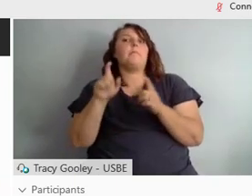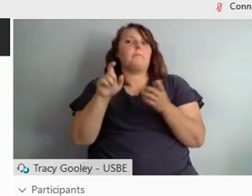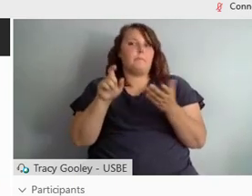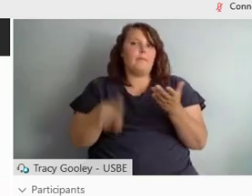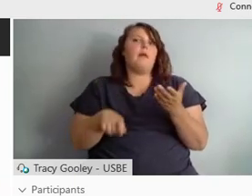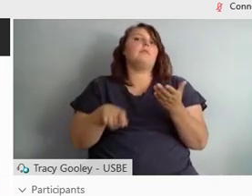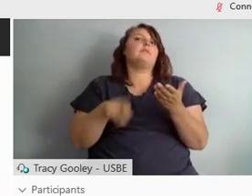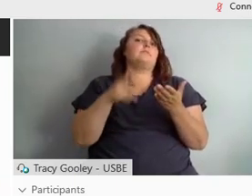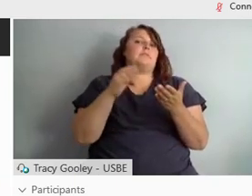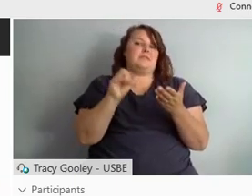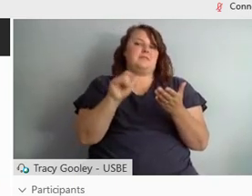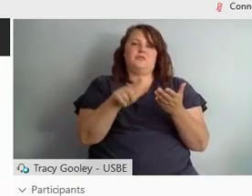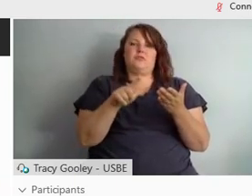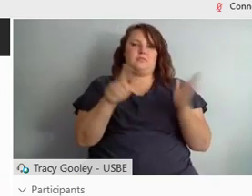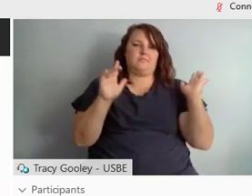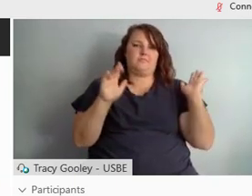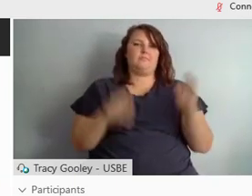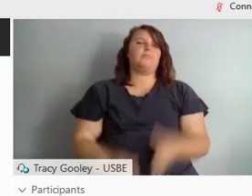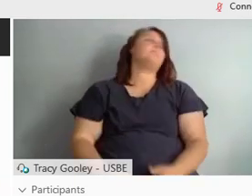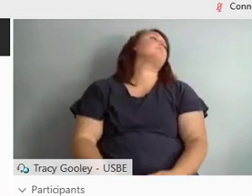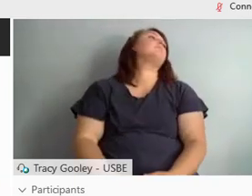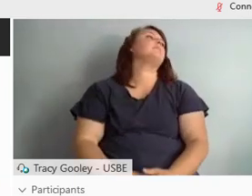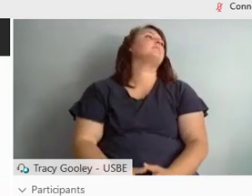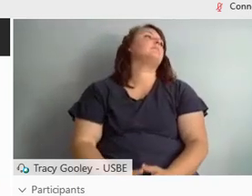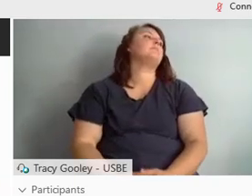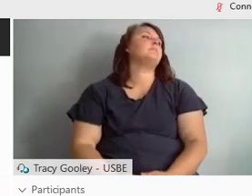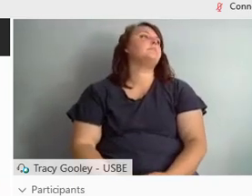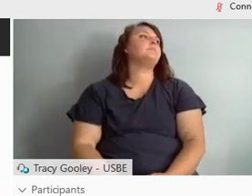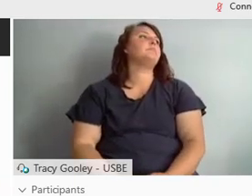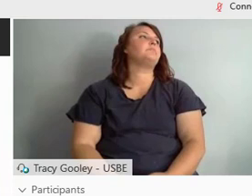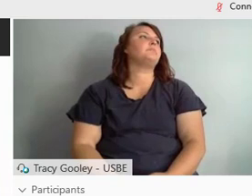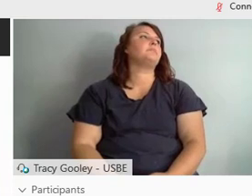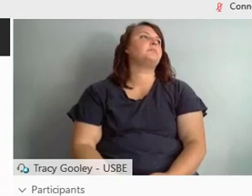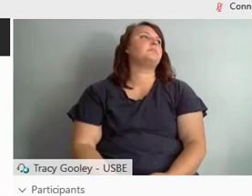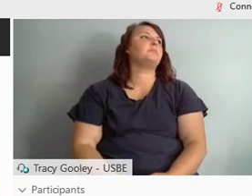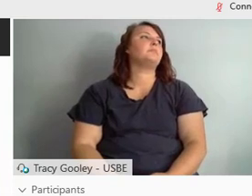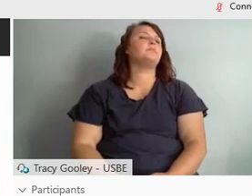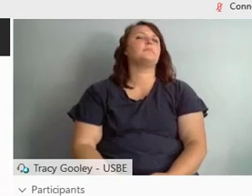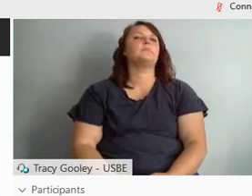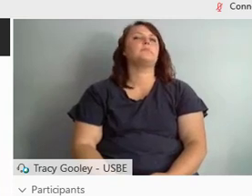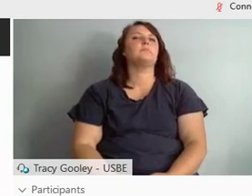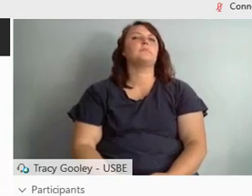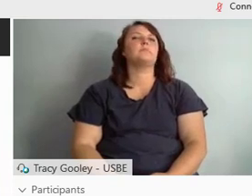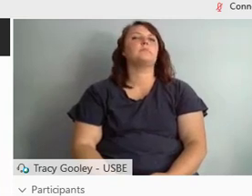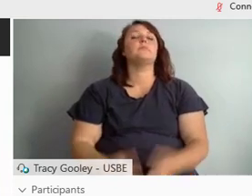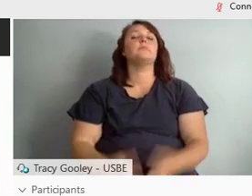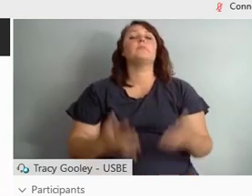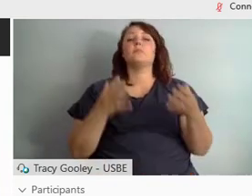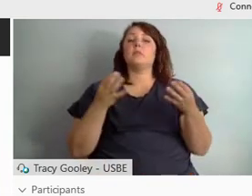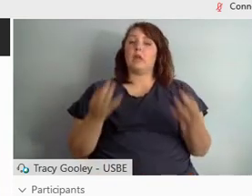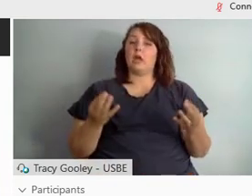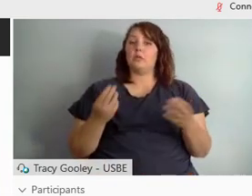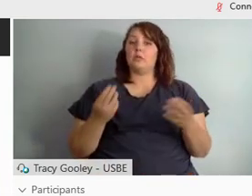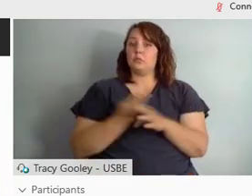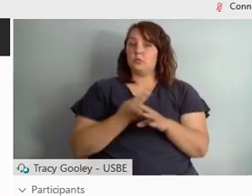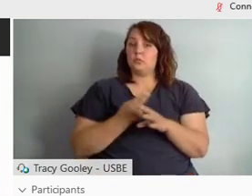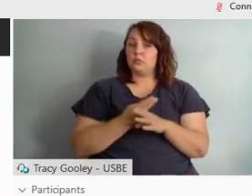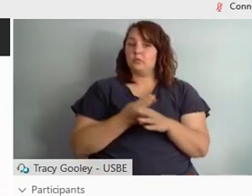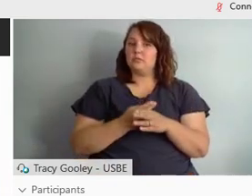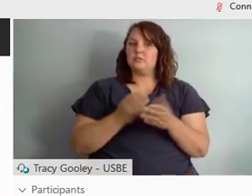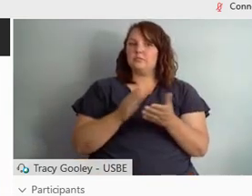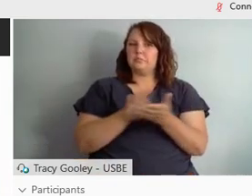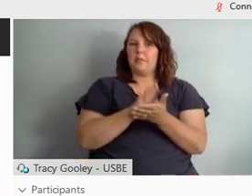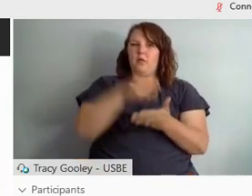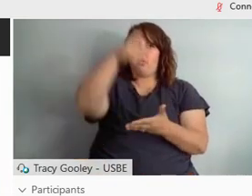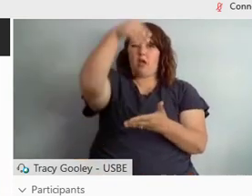graphite pencil and not another marking utensil. So if you choose to do the sheet protector and the dry erase